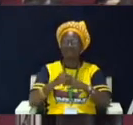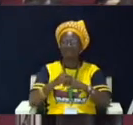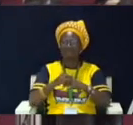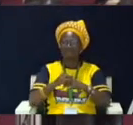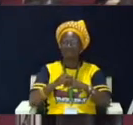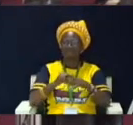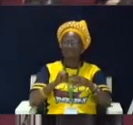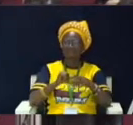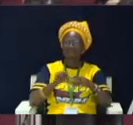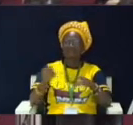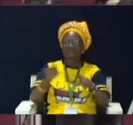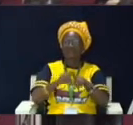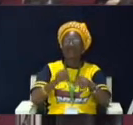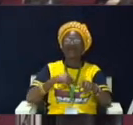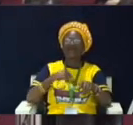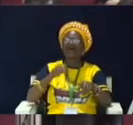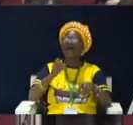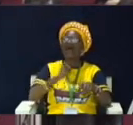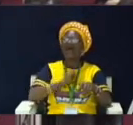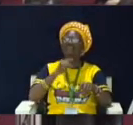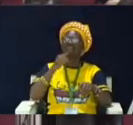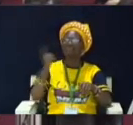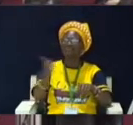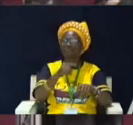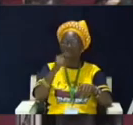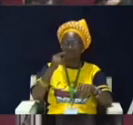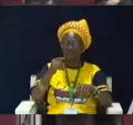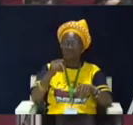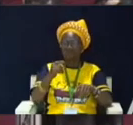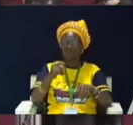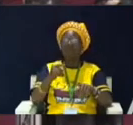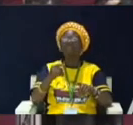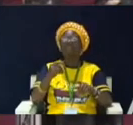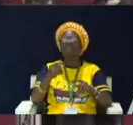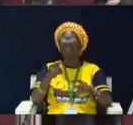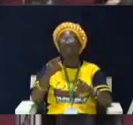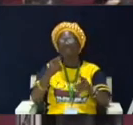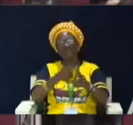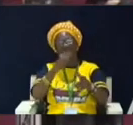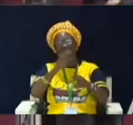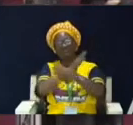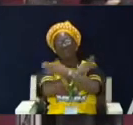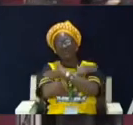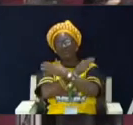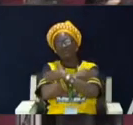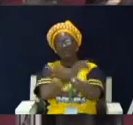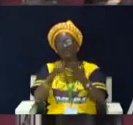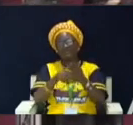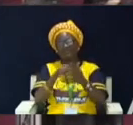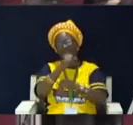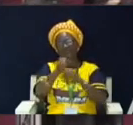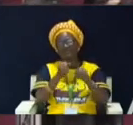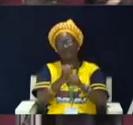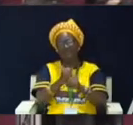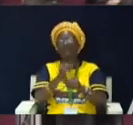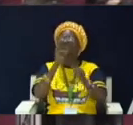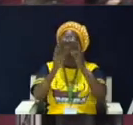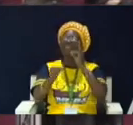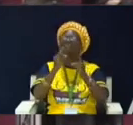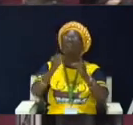I mean, like I told us on the first Sunday of this year, if nobody celebrates you, celebrate yourself.